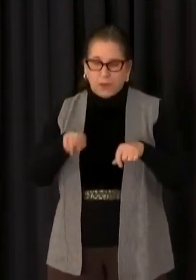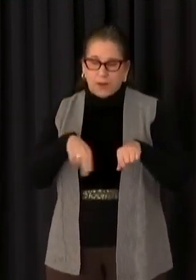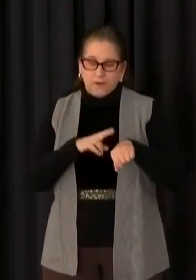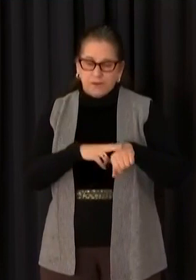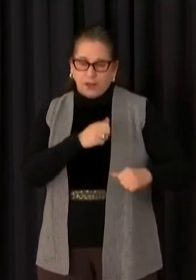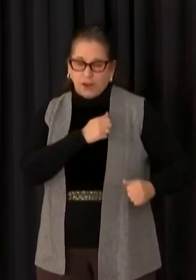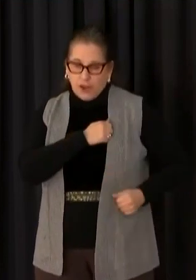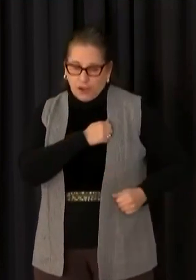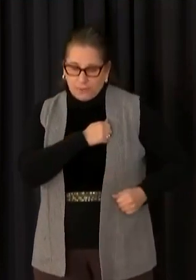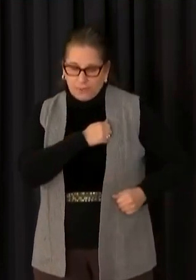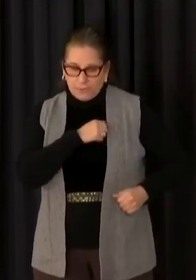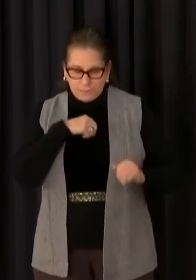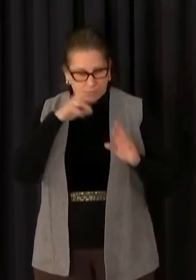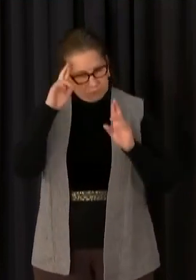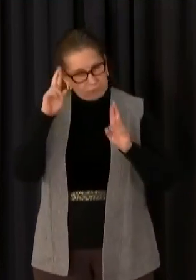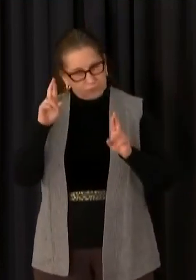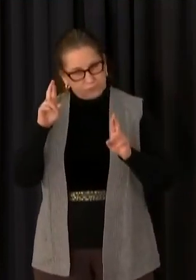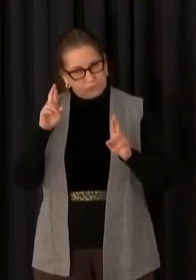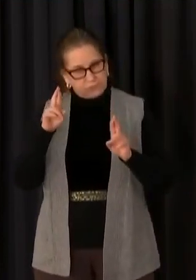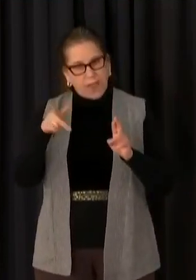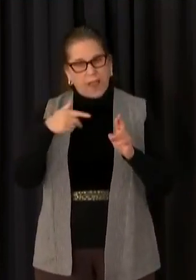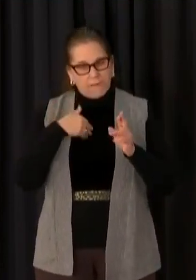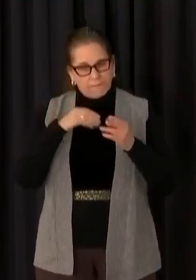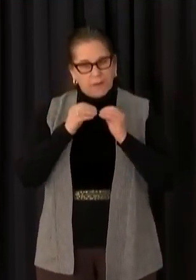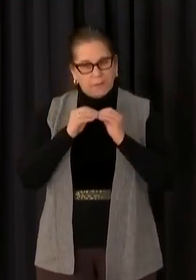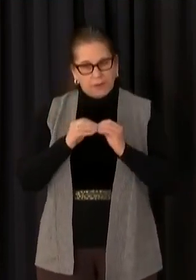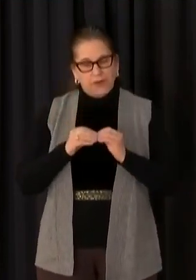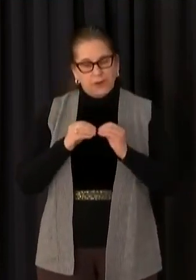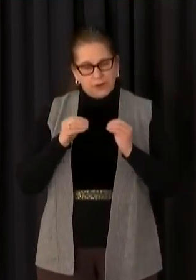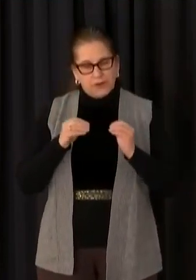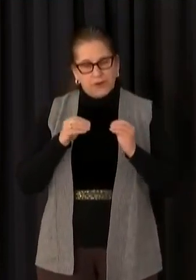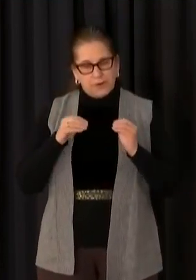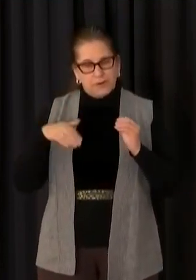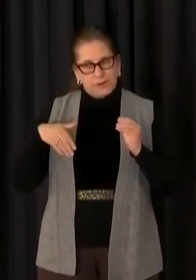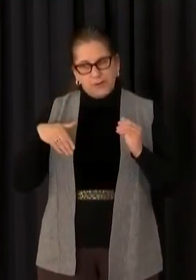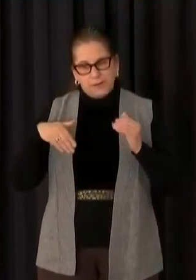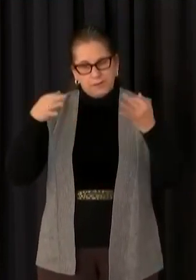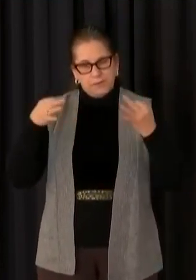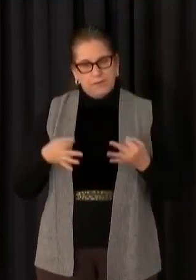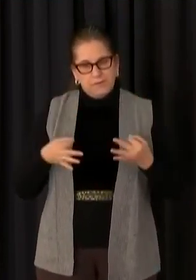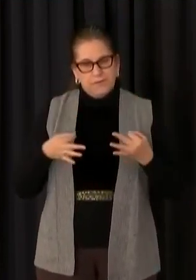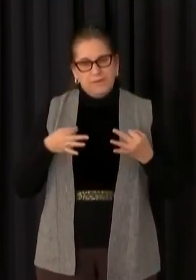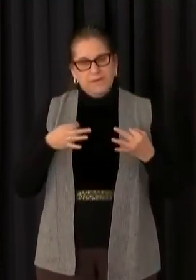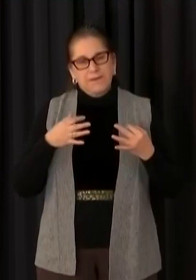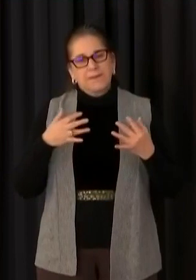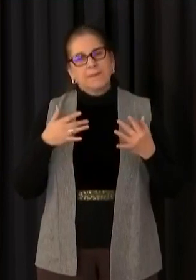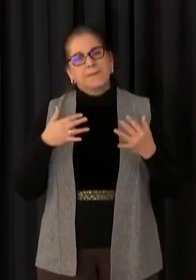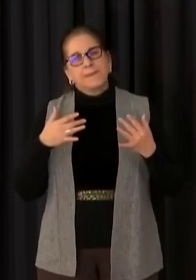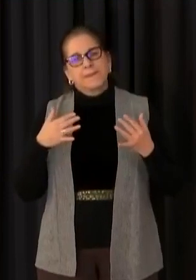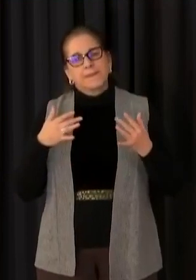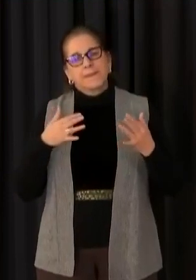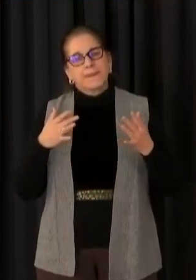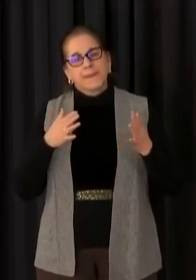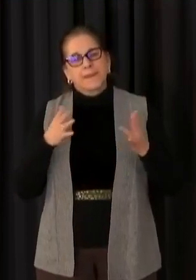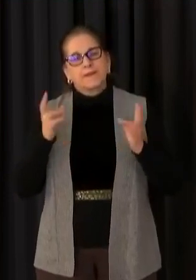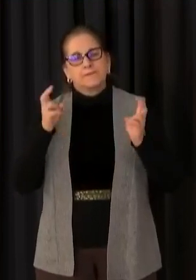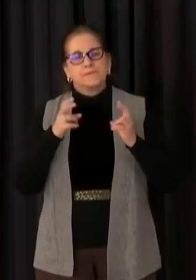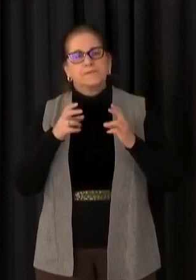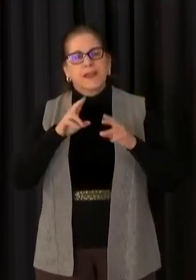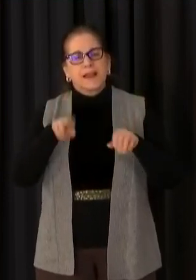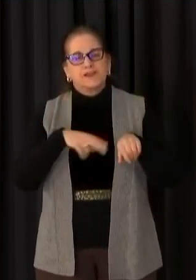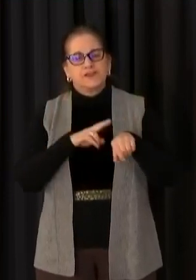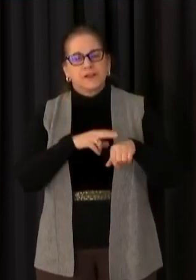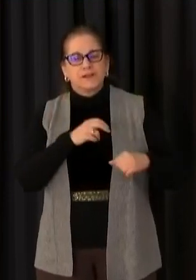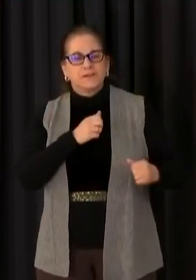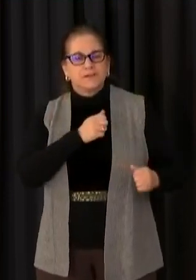Guard. Those numbers, the final numbers, because this has been designated as a national special security event, the final